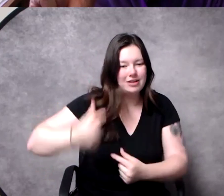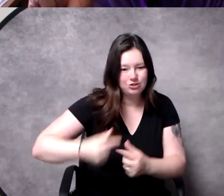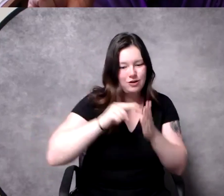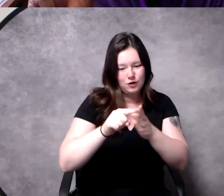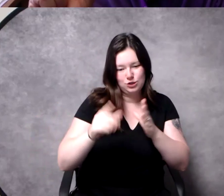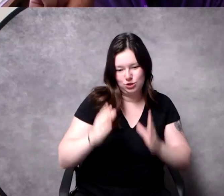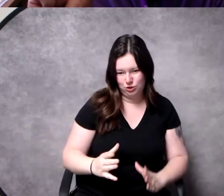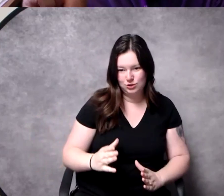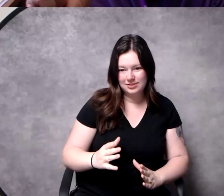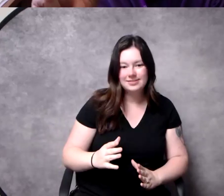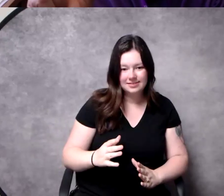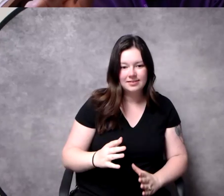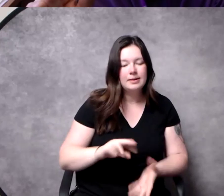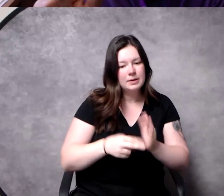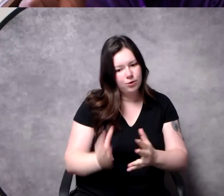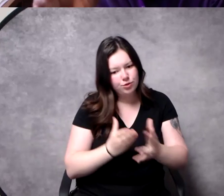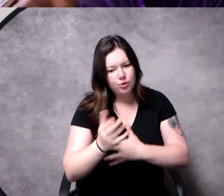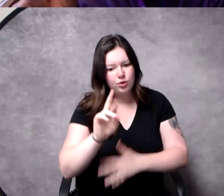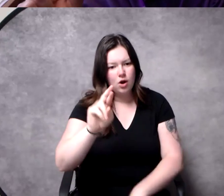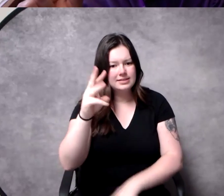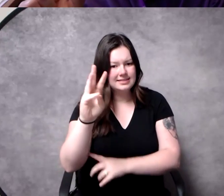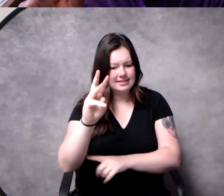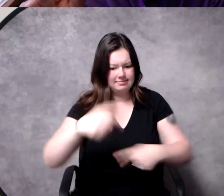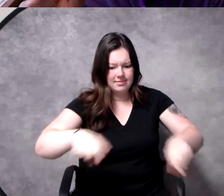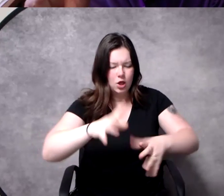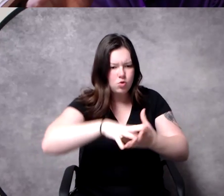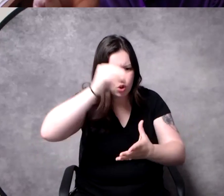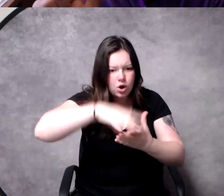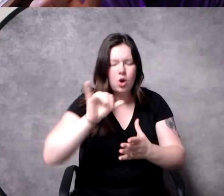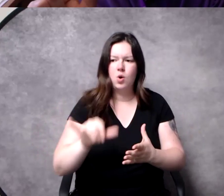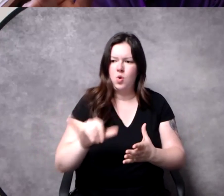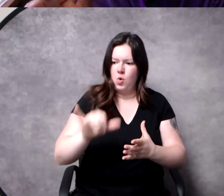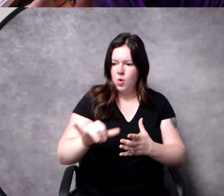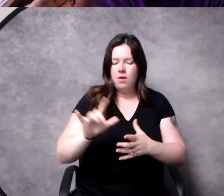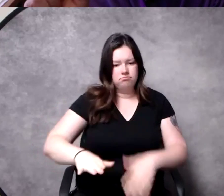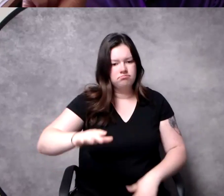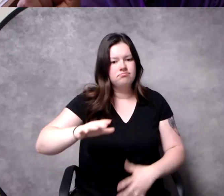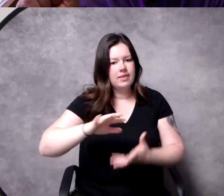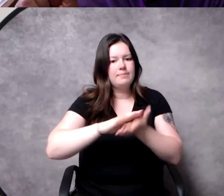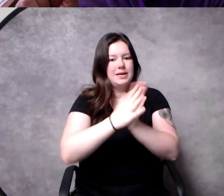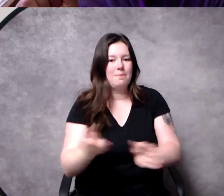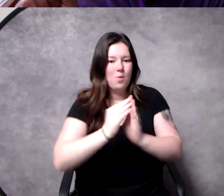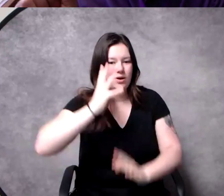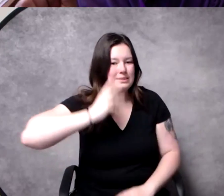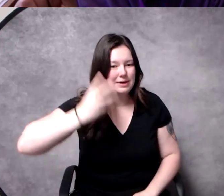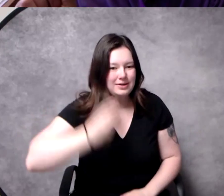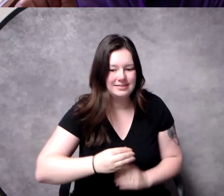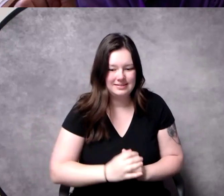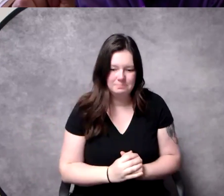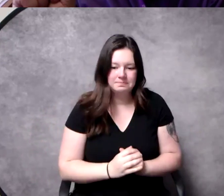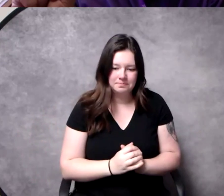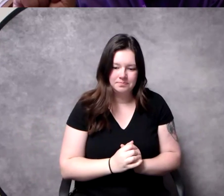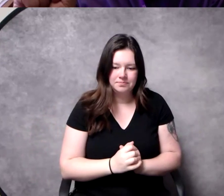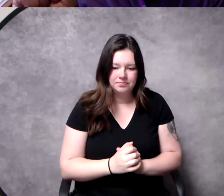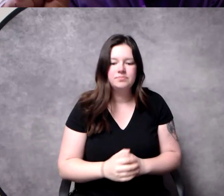experience. And this is something with some other mechanisms as well, but they really seem to be emphasizing this with the R16 program.